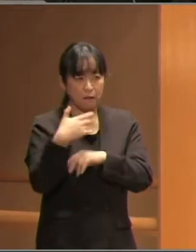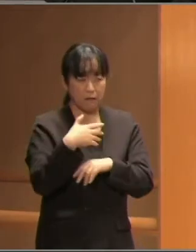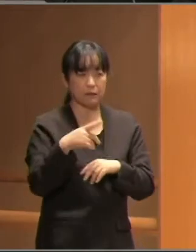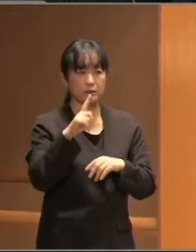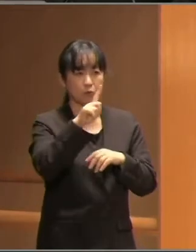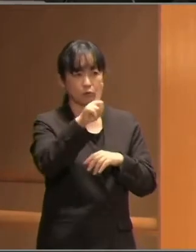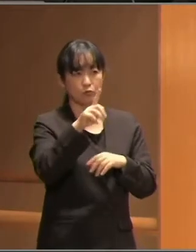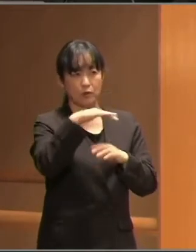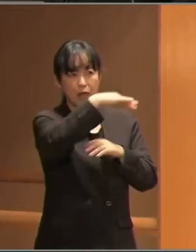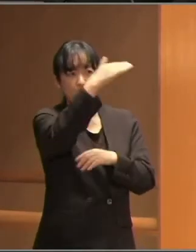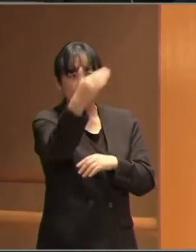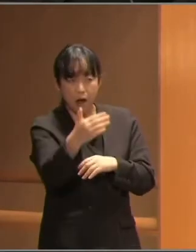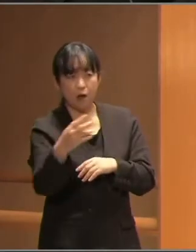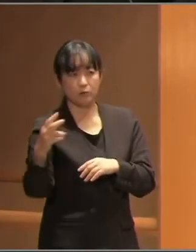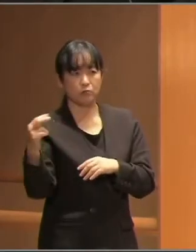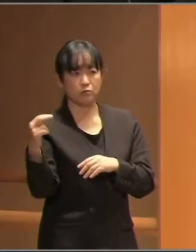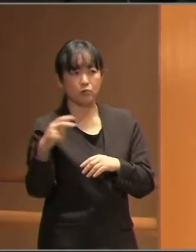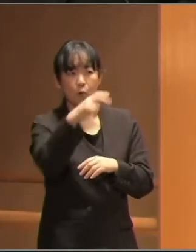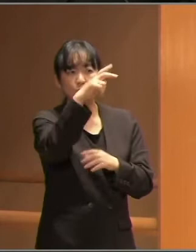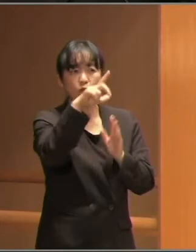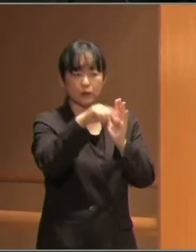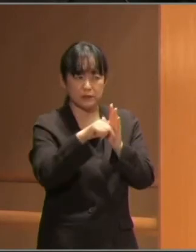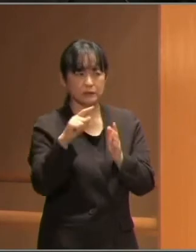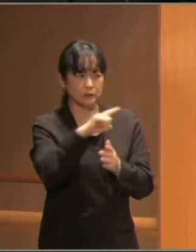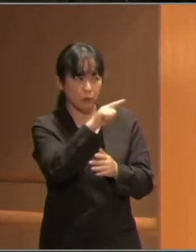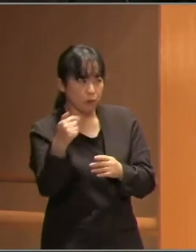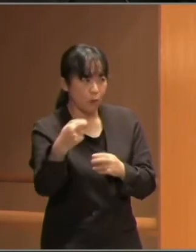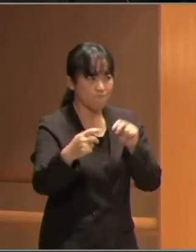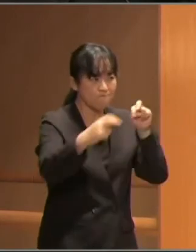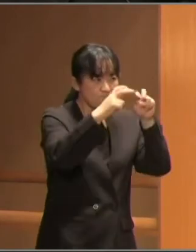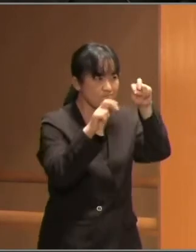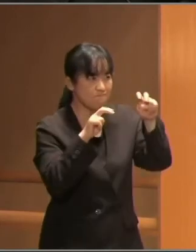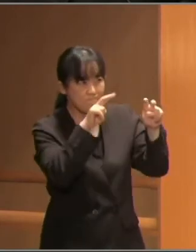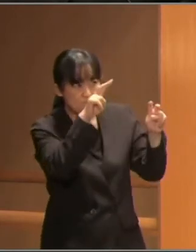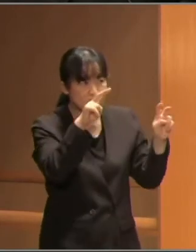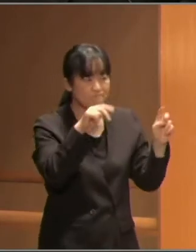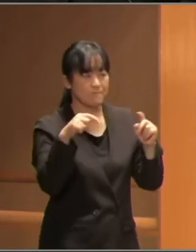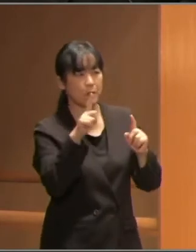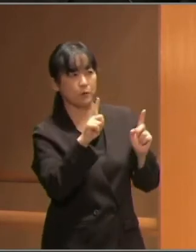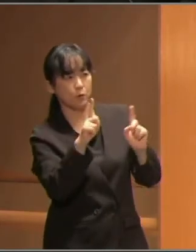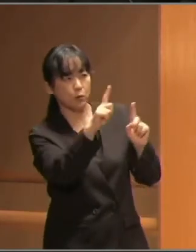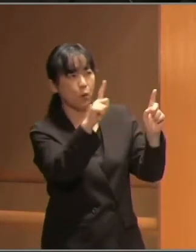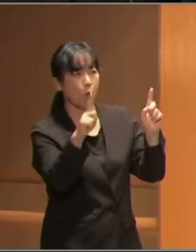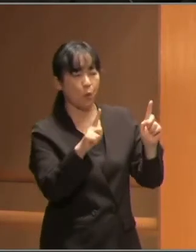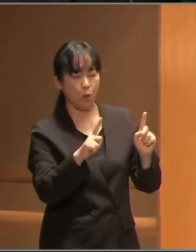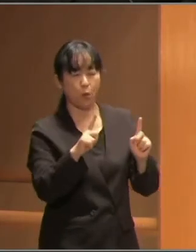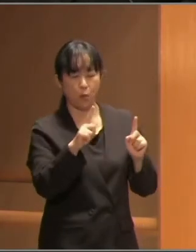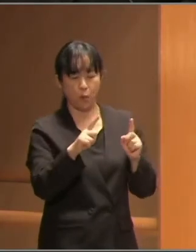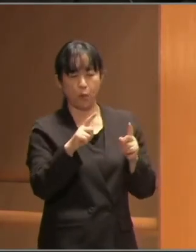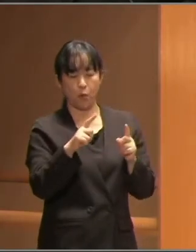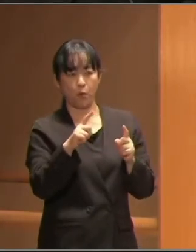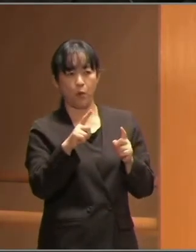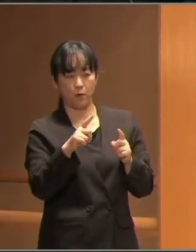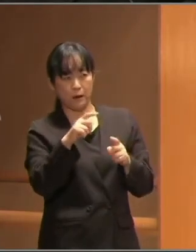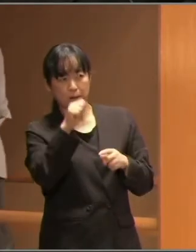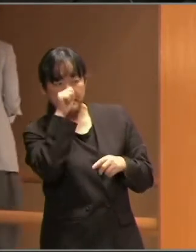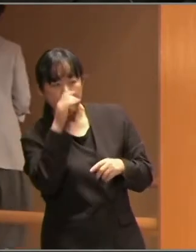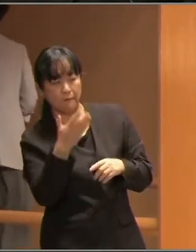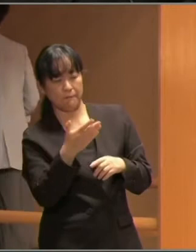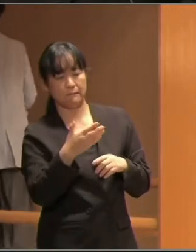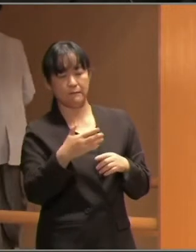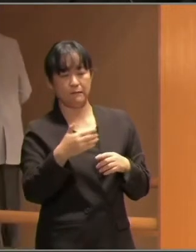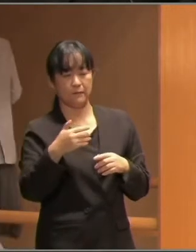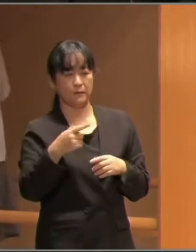to climb the mountain, there are many ways, and they are thinking many ways, and they don't know which would be the